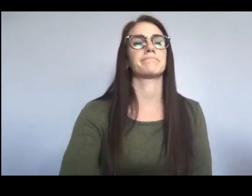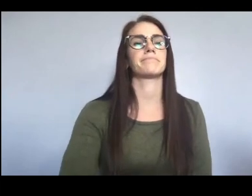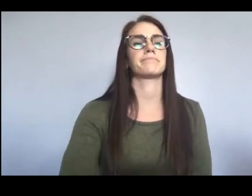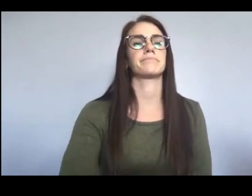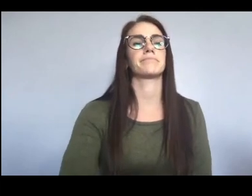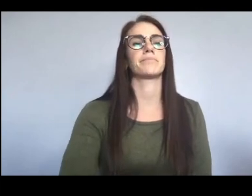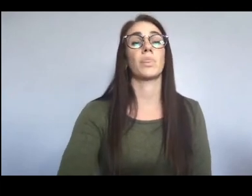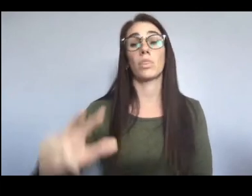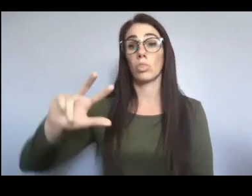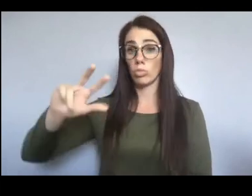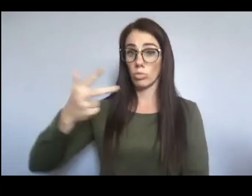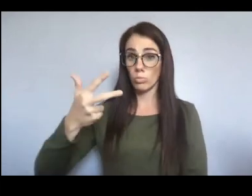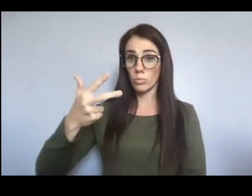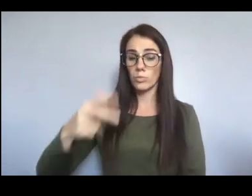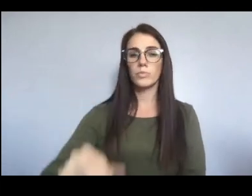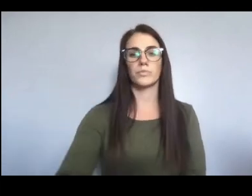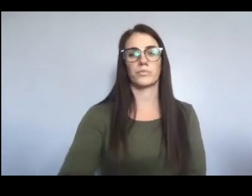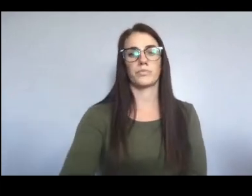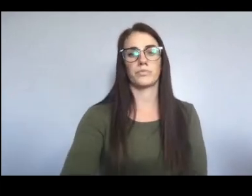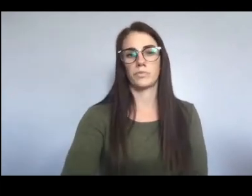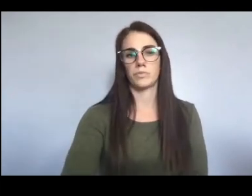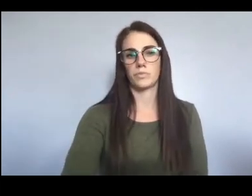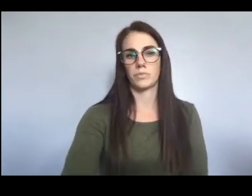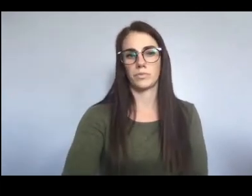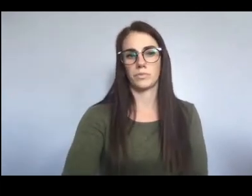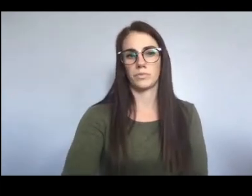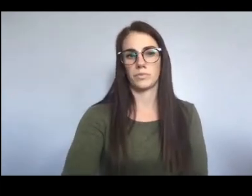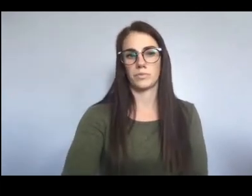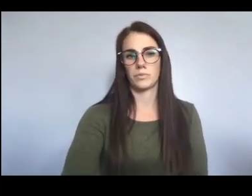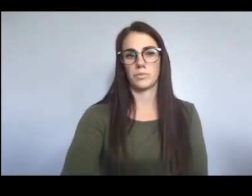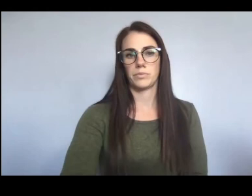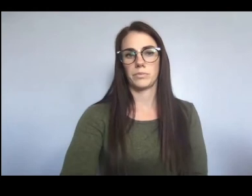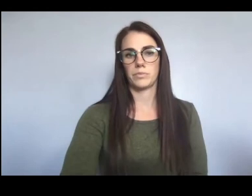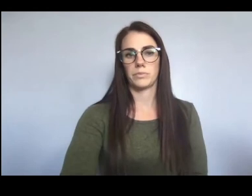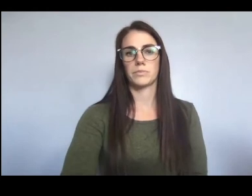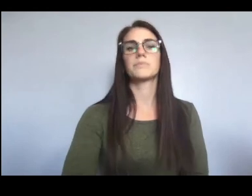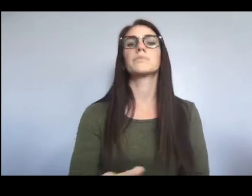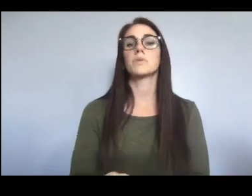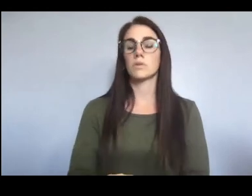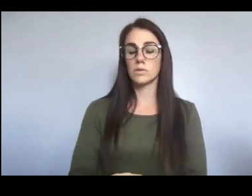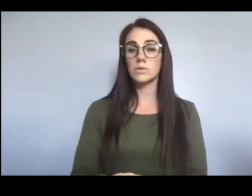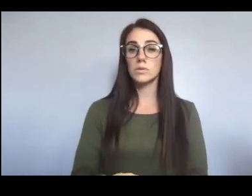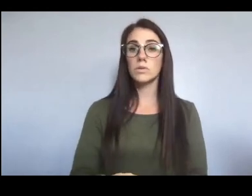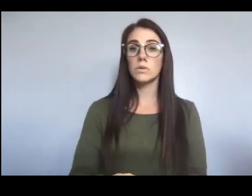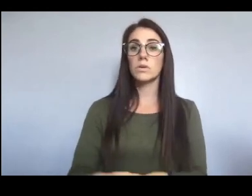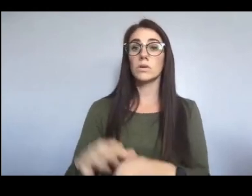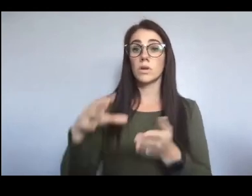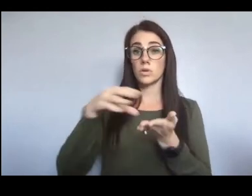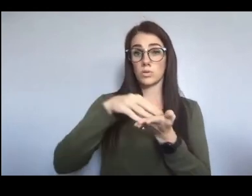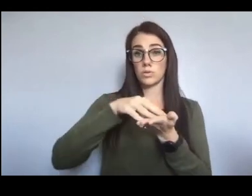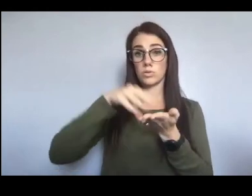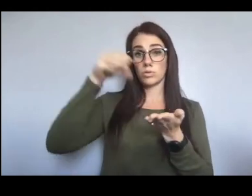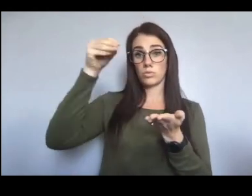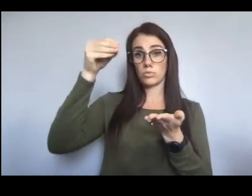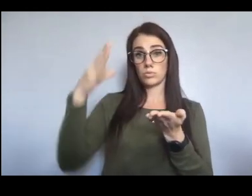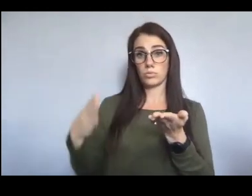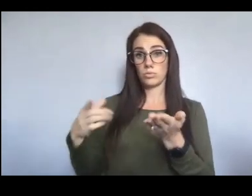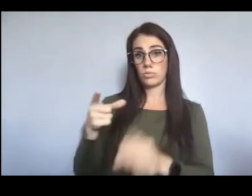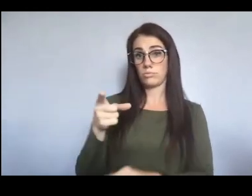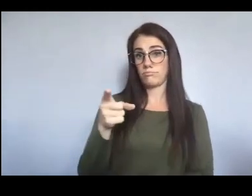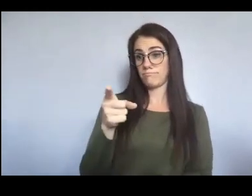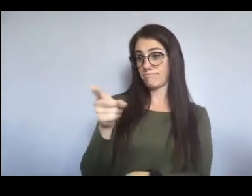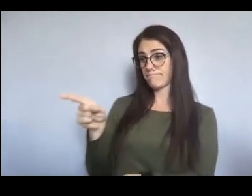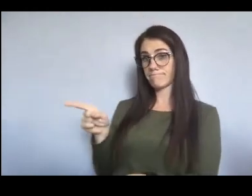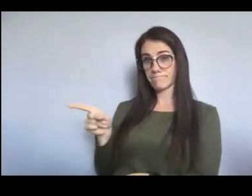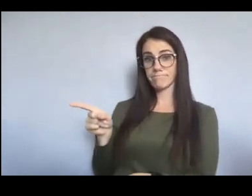that becomes I have a few diamonds. Your third option is to use plural pronouns.